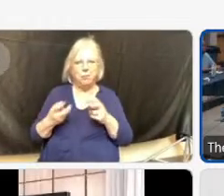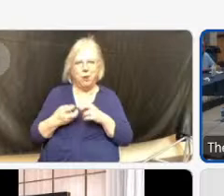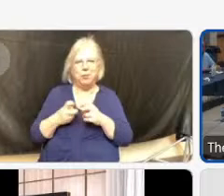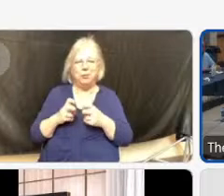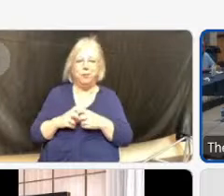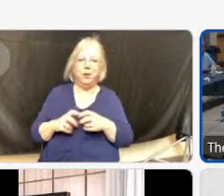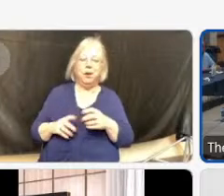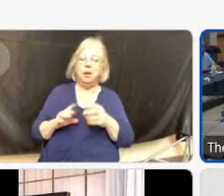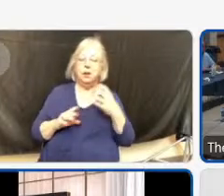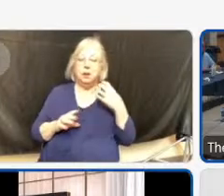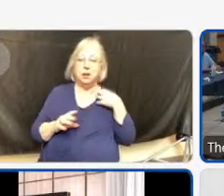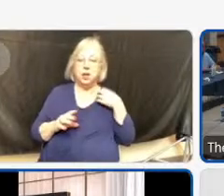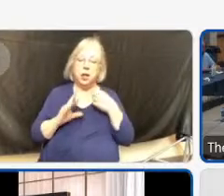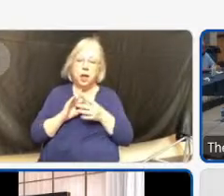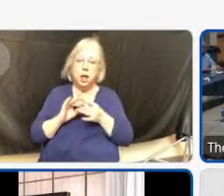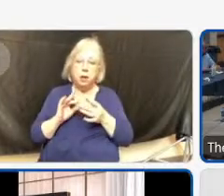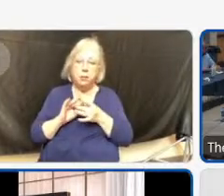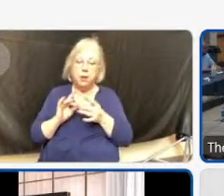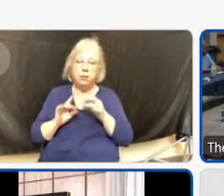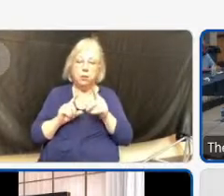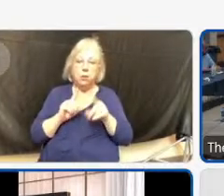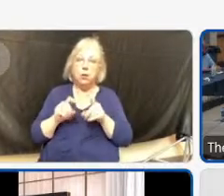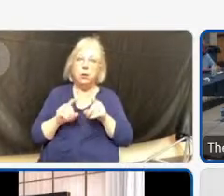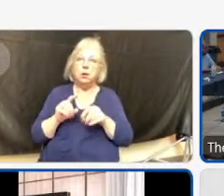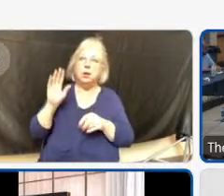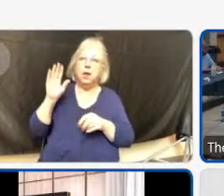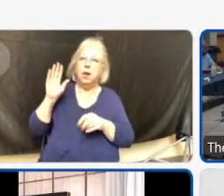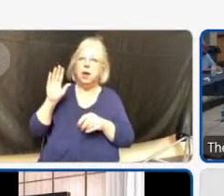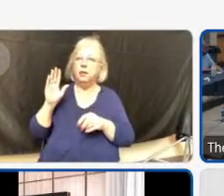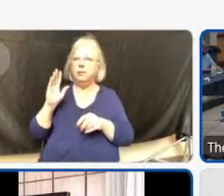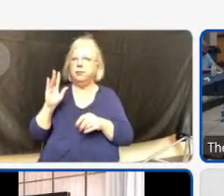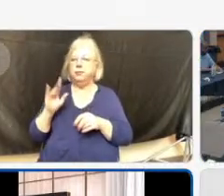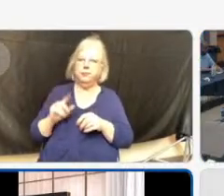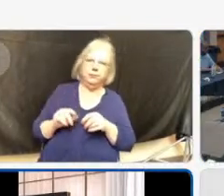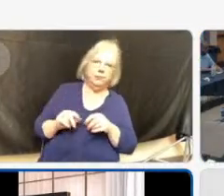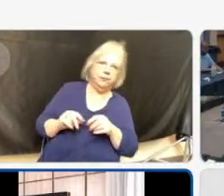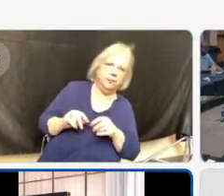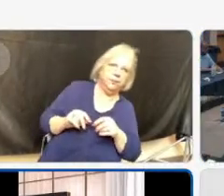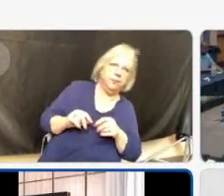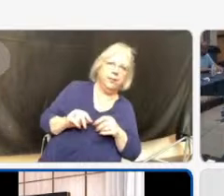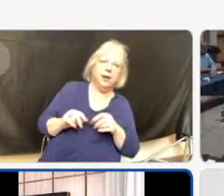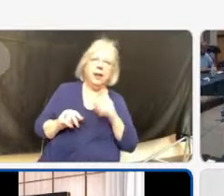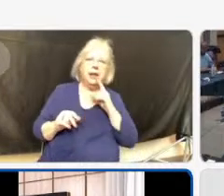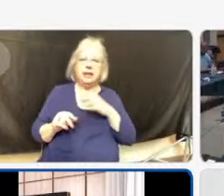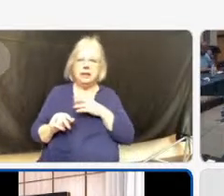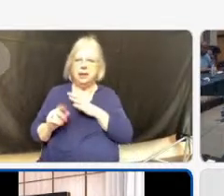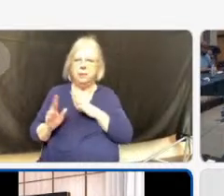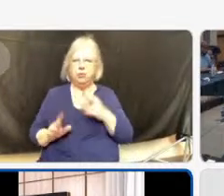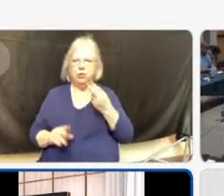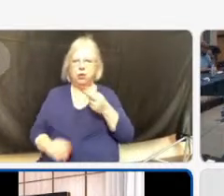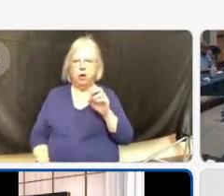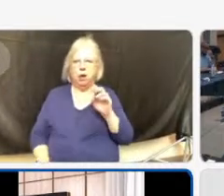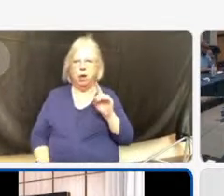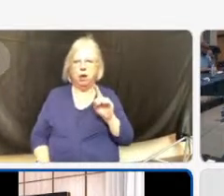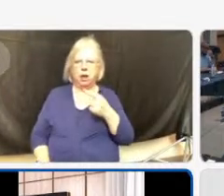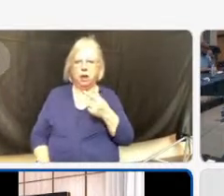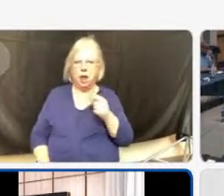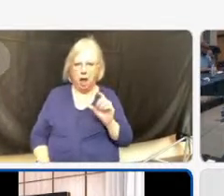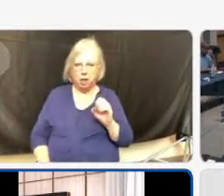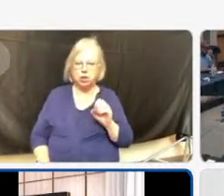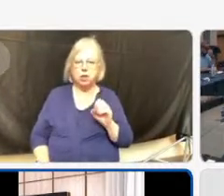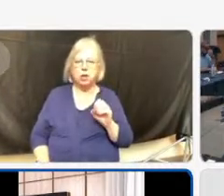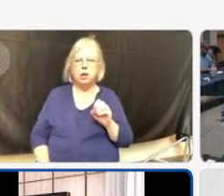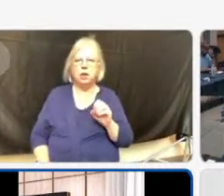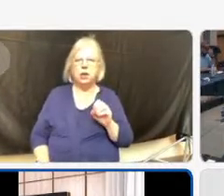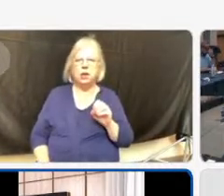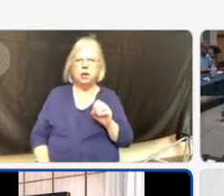Any other comments or questions? Yes. I have a please. question for the applicant. Sorry, this is Commissioner Hodge. The